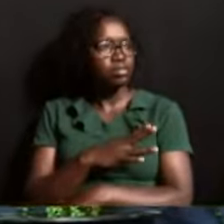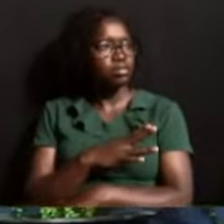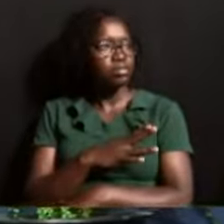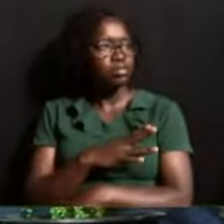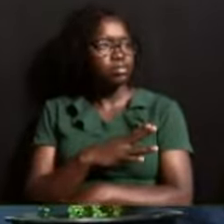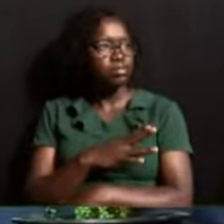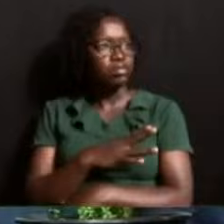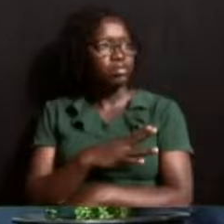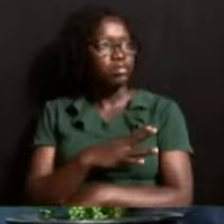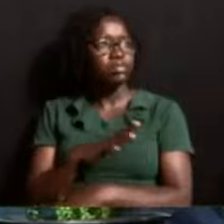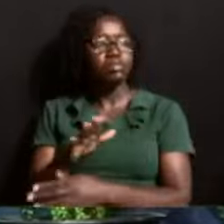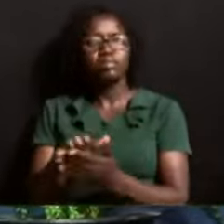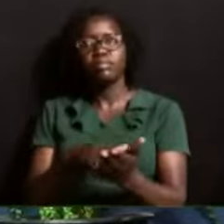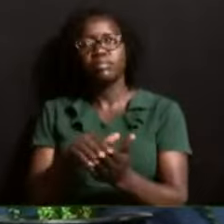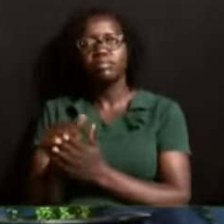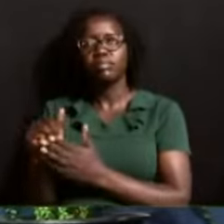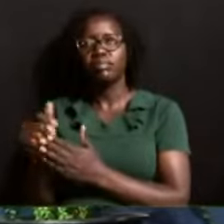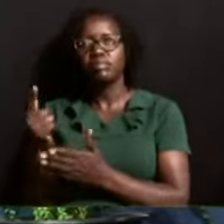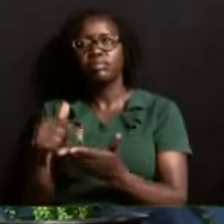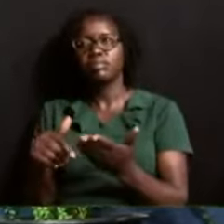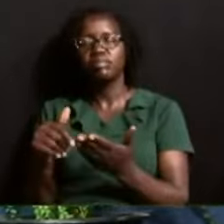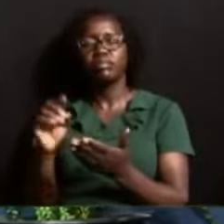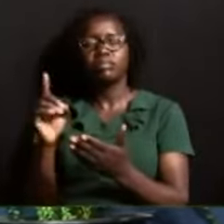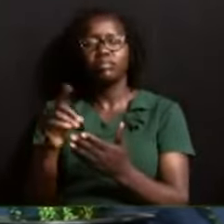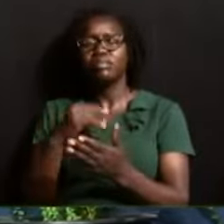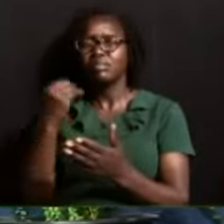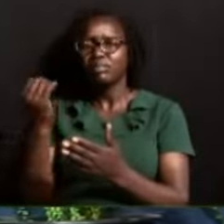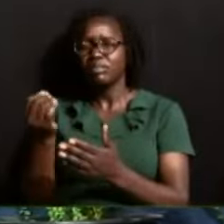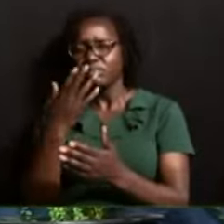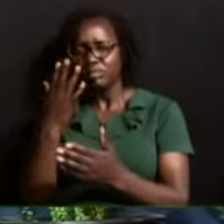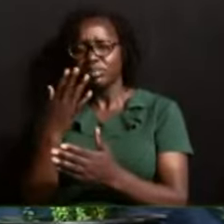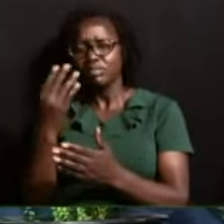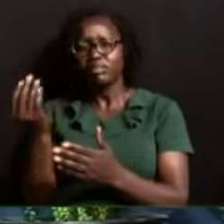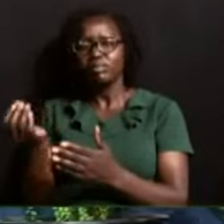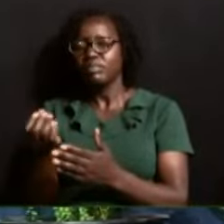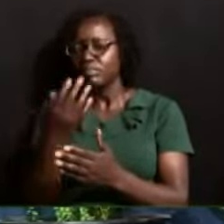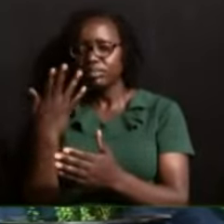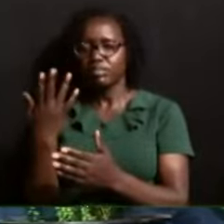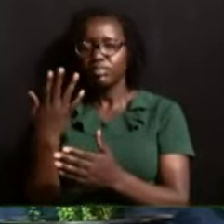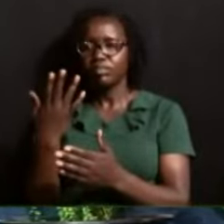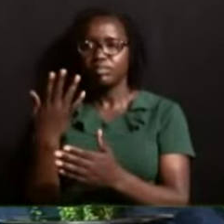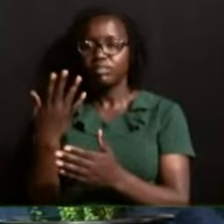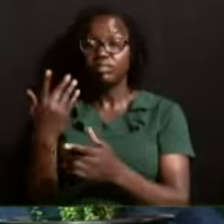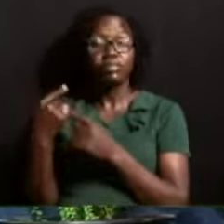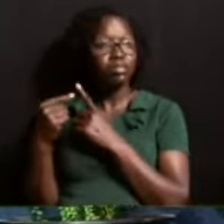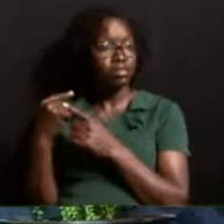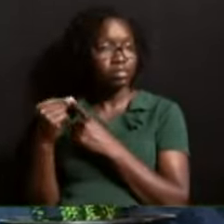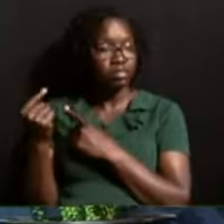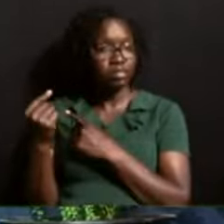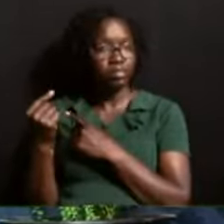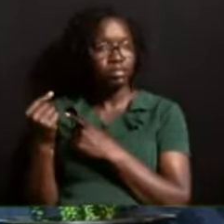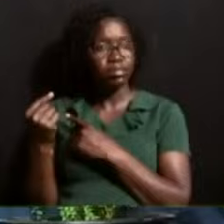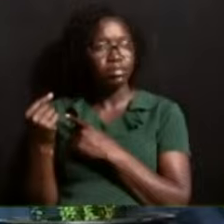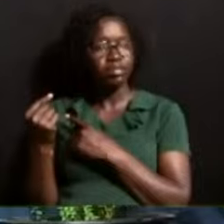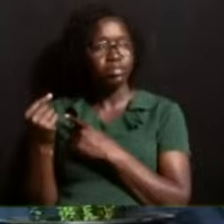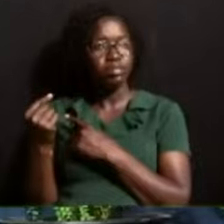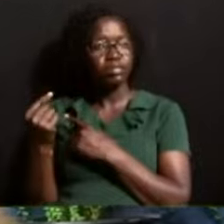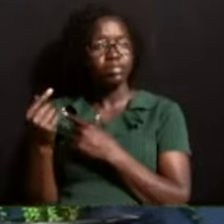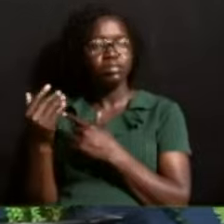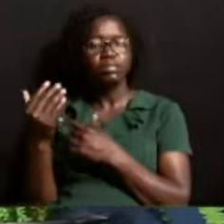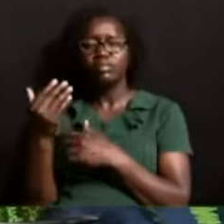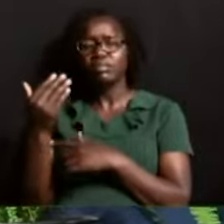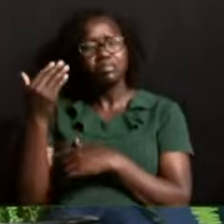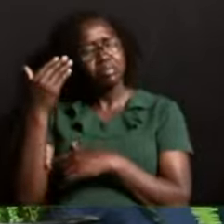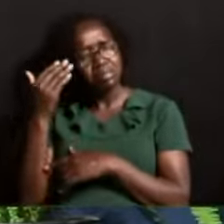they destroy what should have been a beautiful, beautiful, beautiful experience. We don't